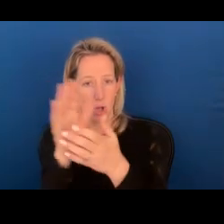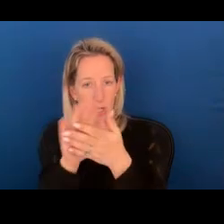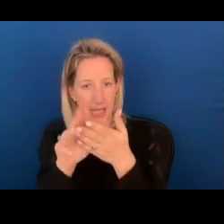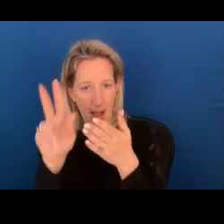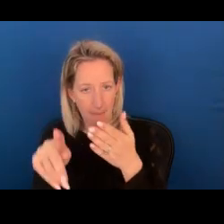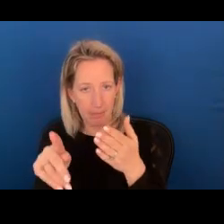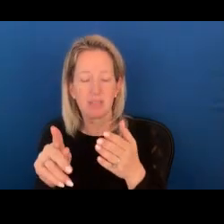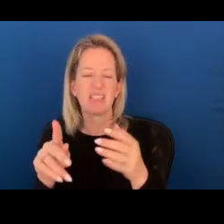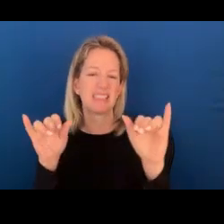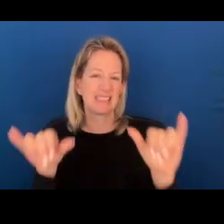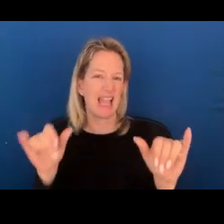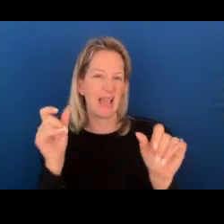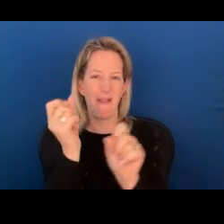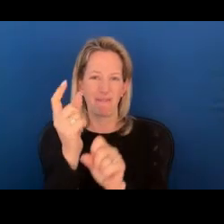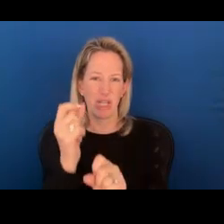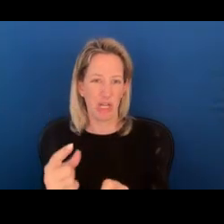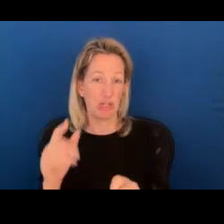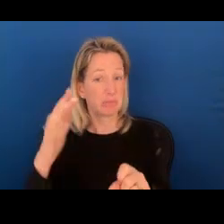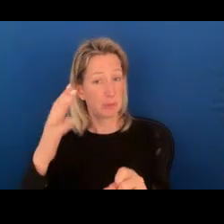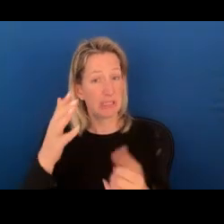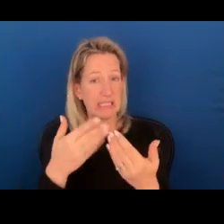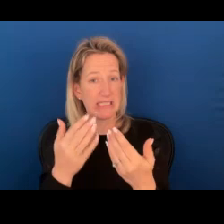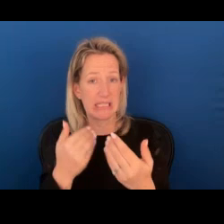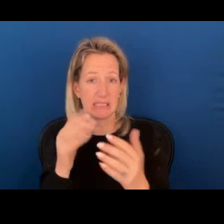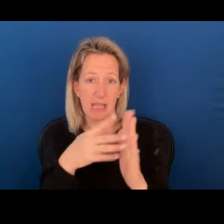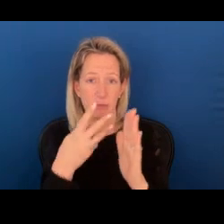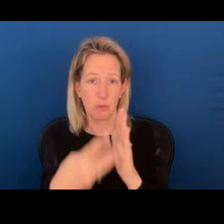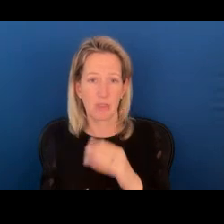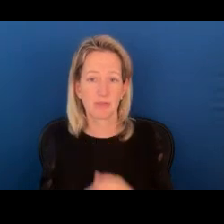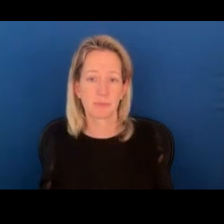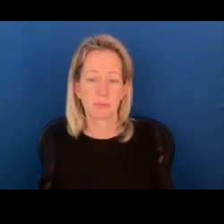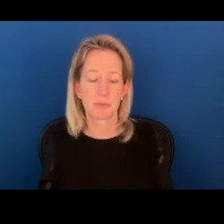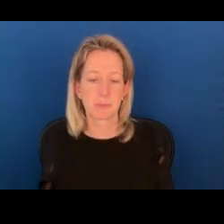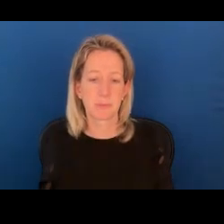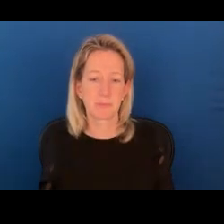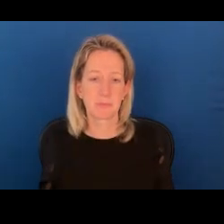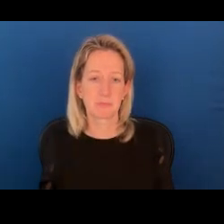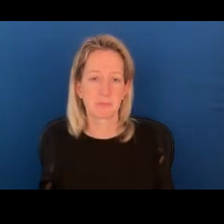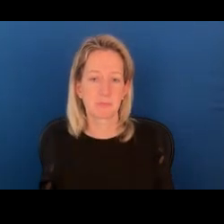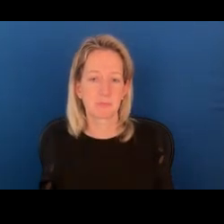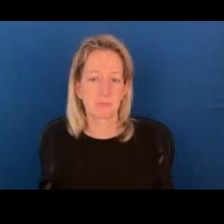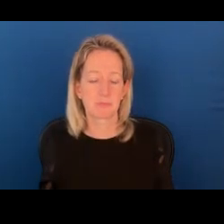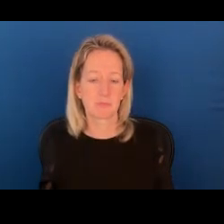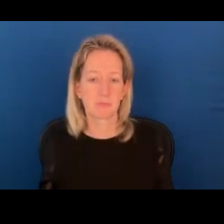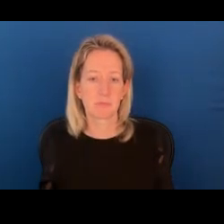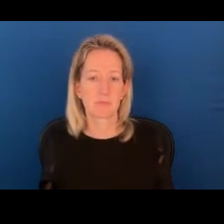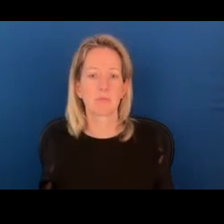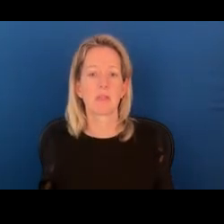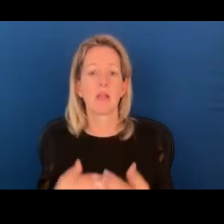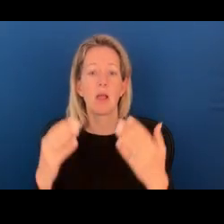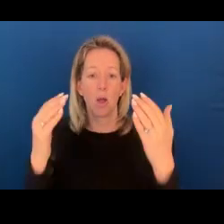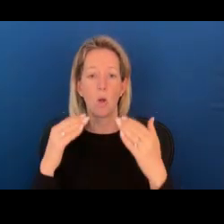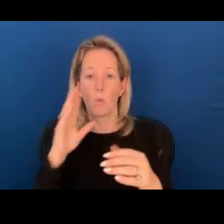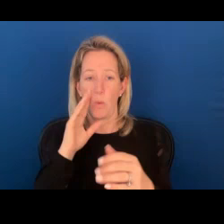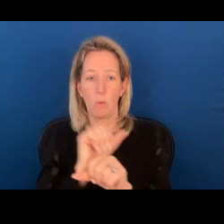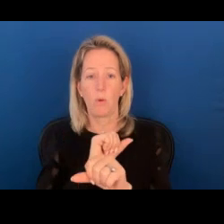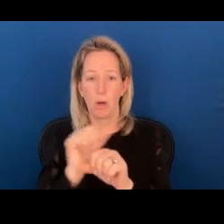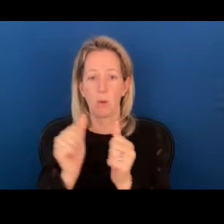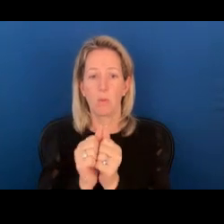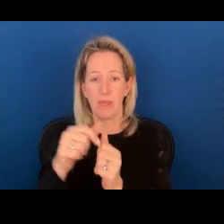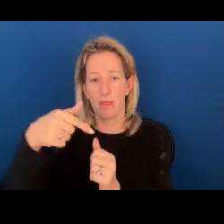that's pretty easy. And then next, please, we are gonna work with the Queets community and the Quinault Indian Nation to do